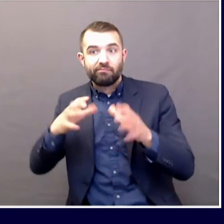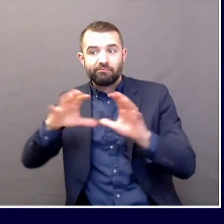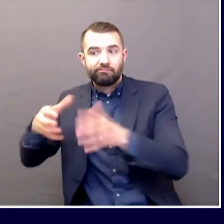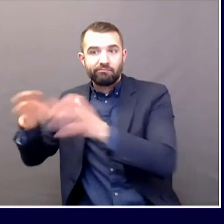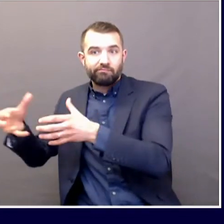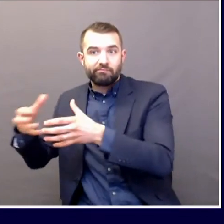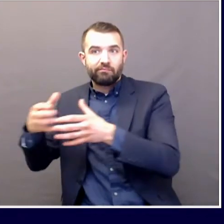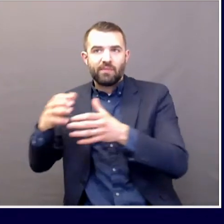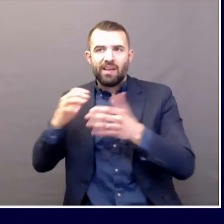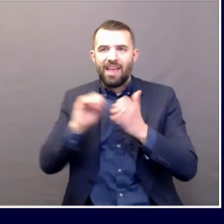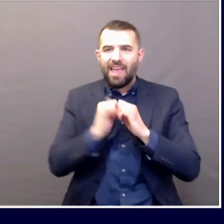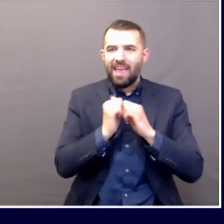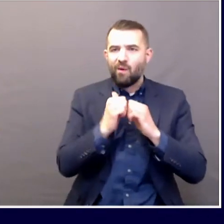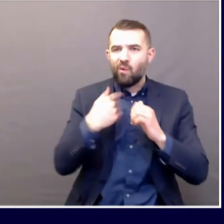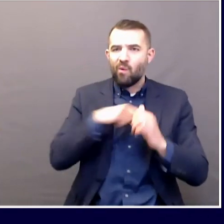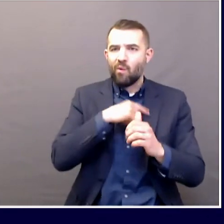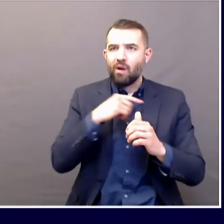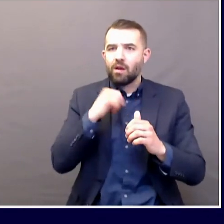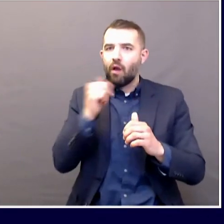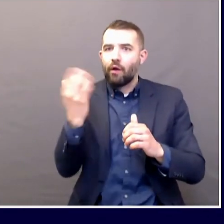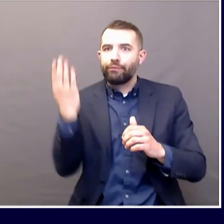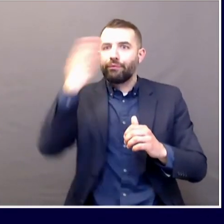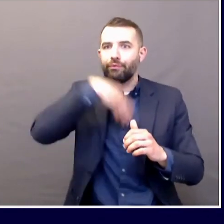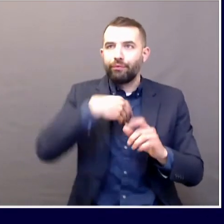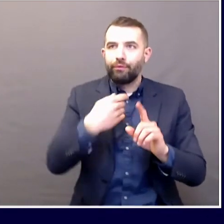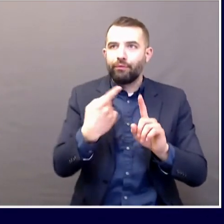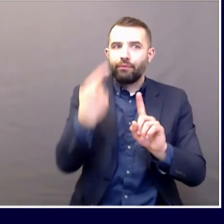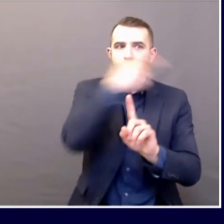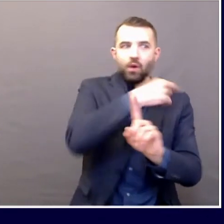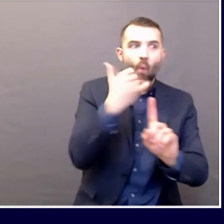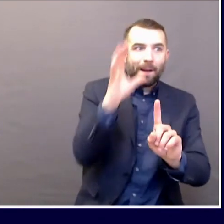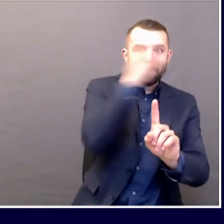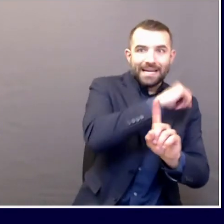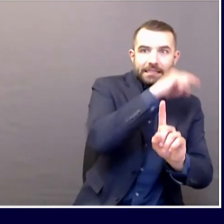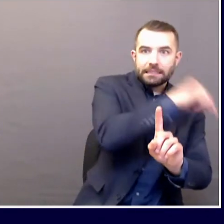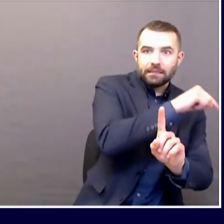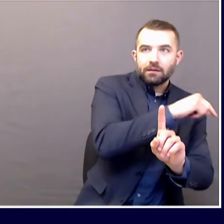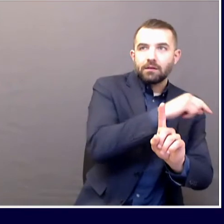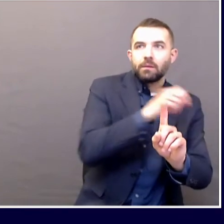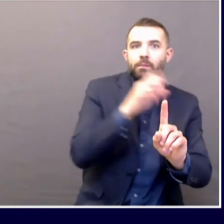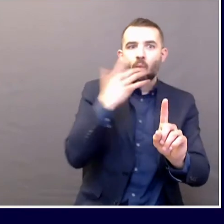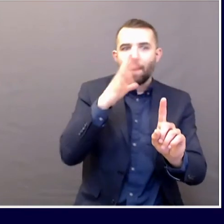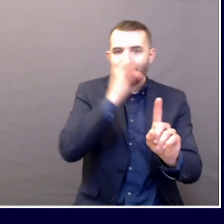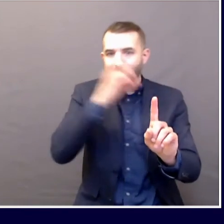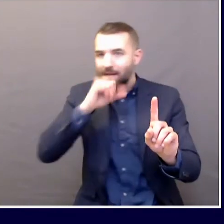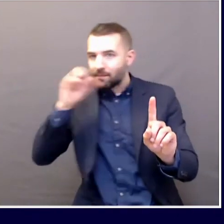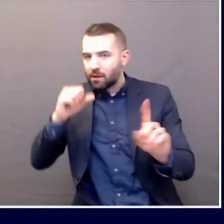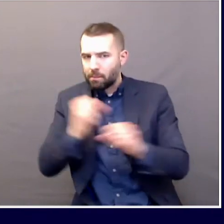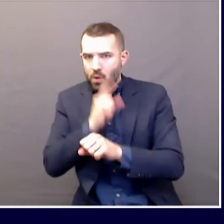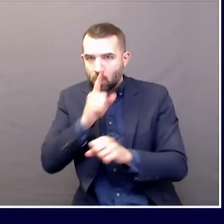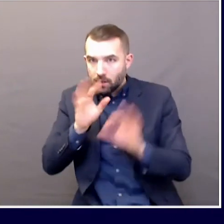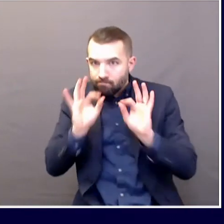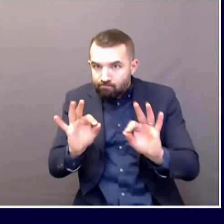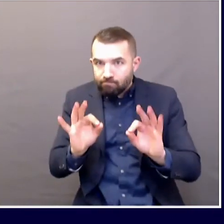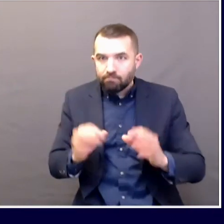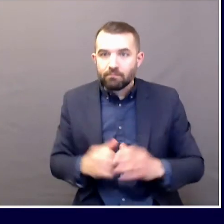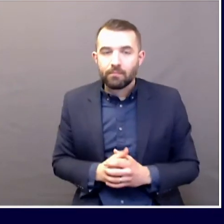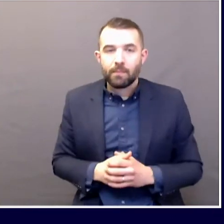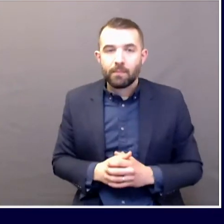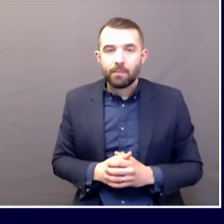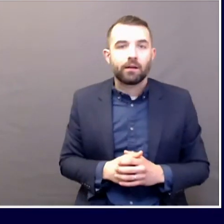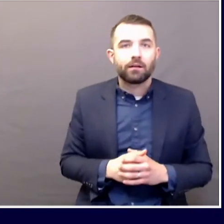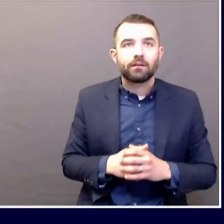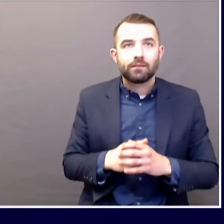of dials. As we turn up the dial on other categories of individuals who can soon be vaccinated, we know that there